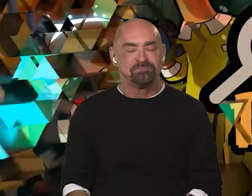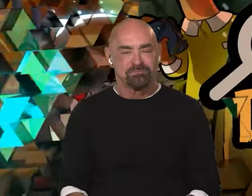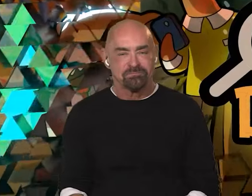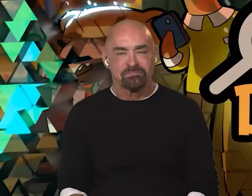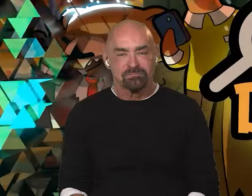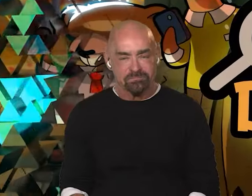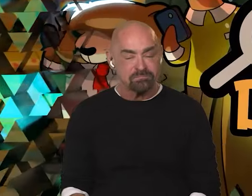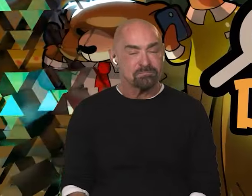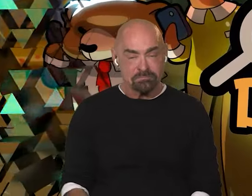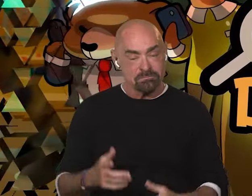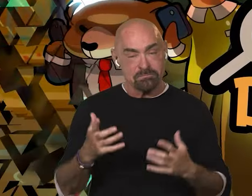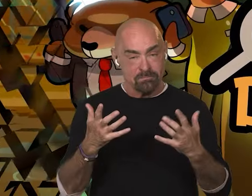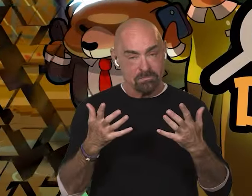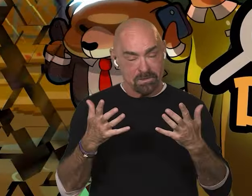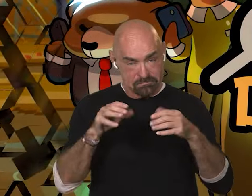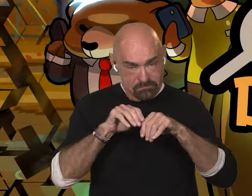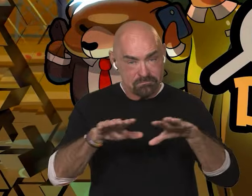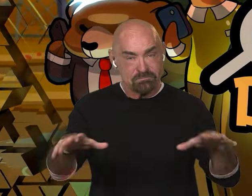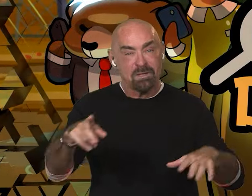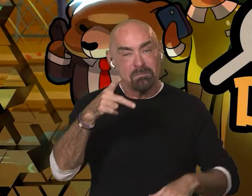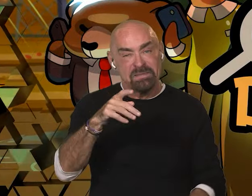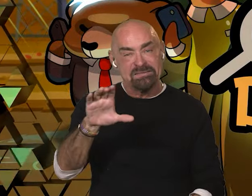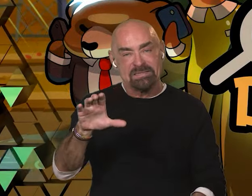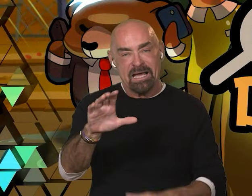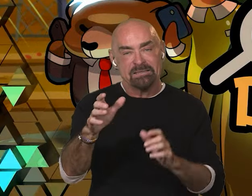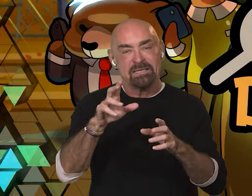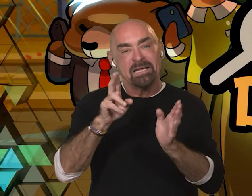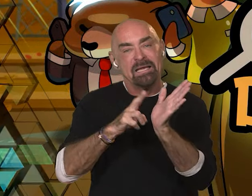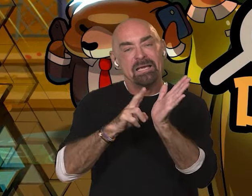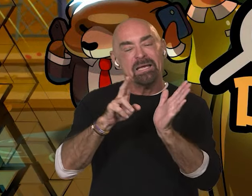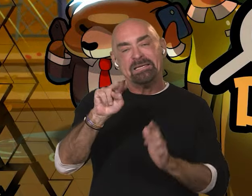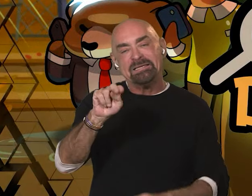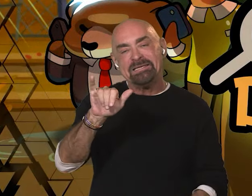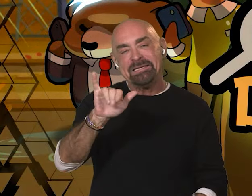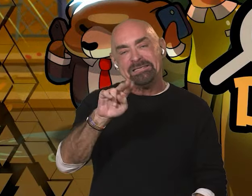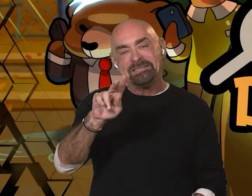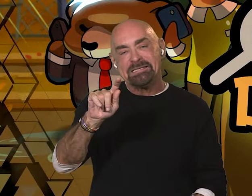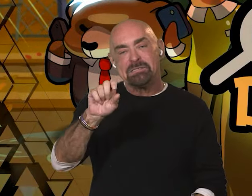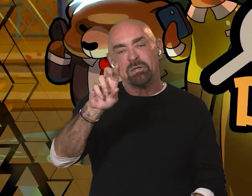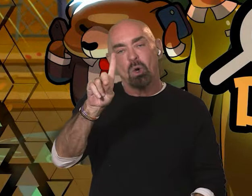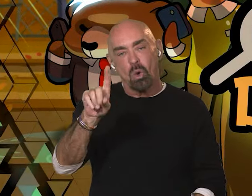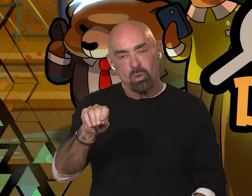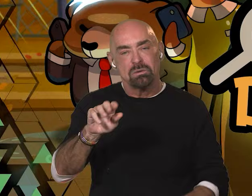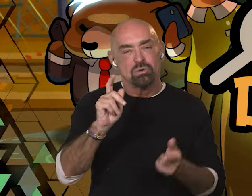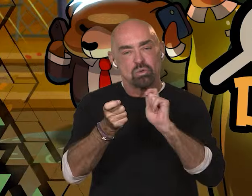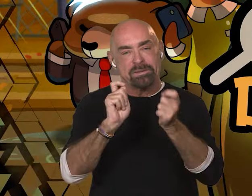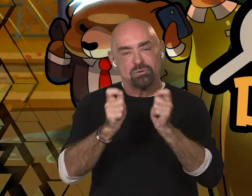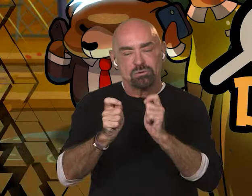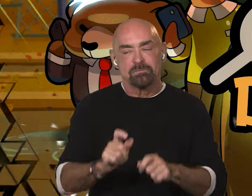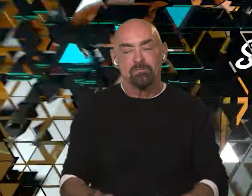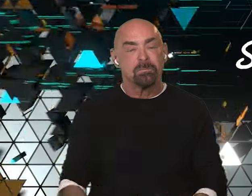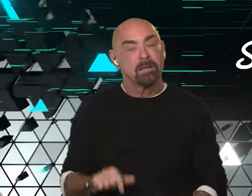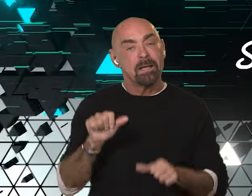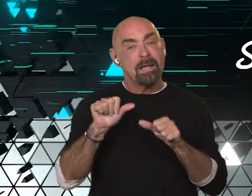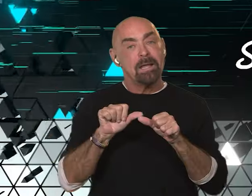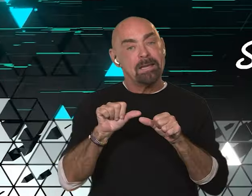Duck Detective, The Secret Salami is out now on PC and Nintendo Switch, with mobile ports coming later this